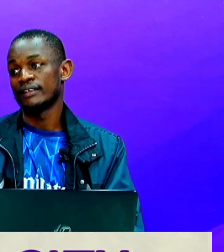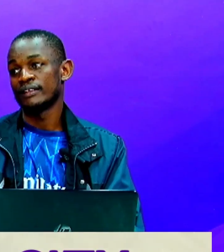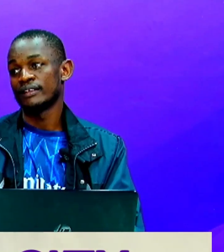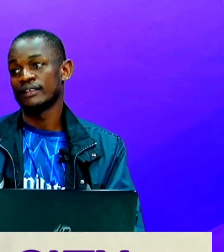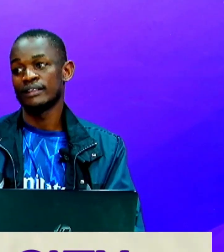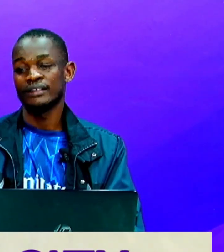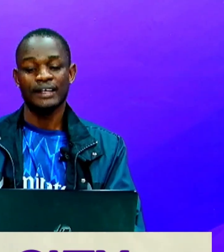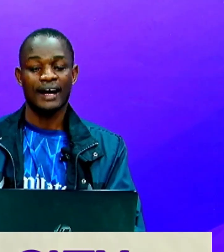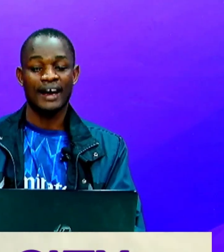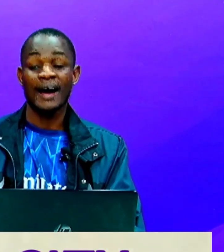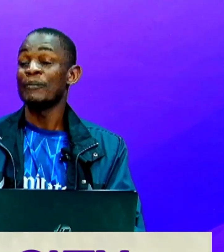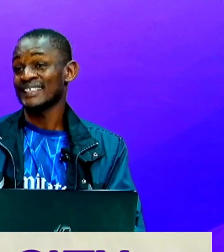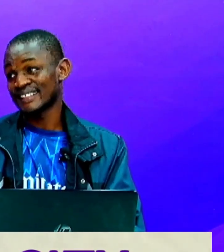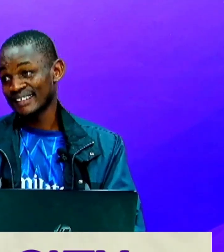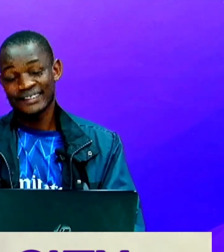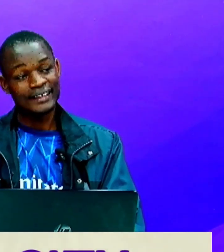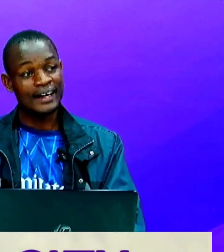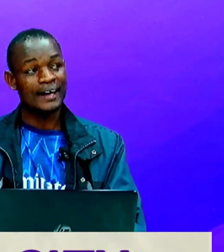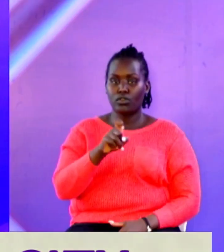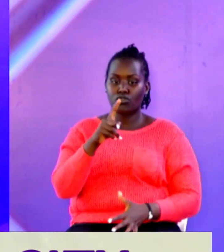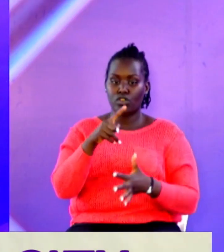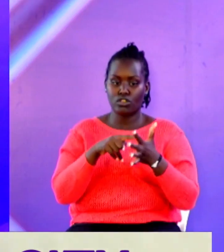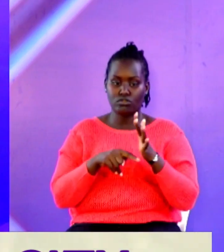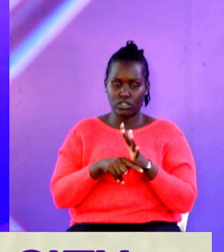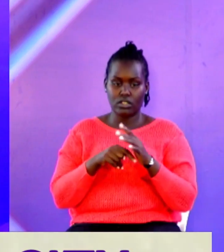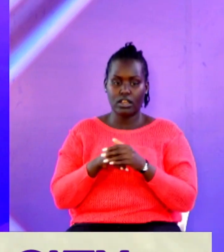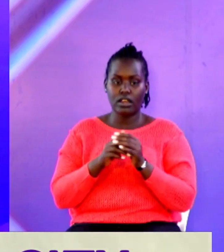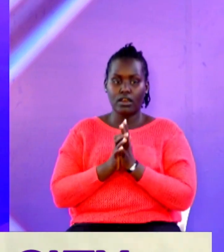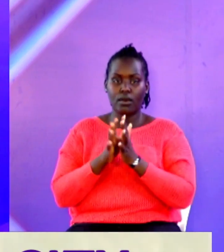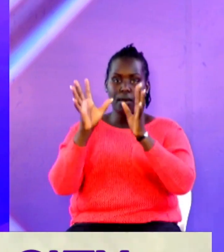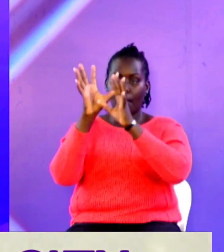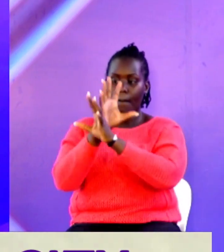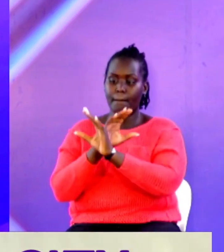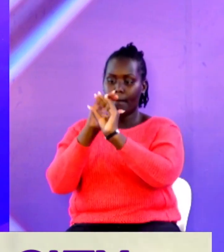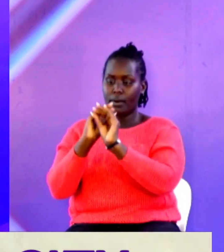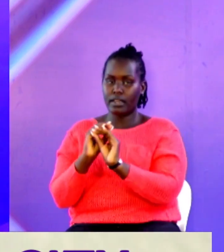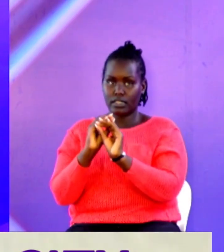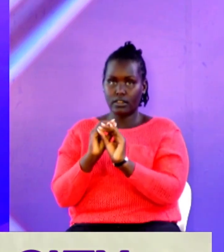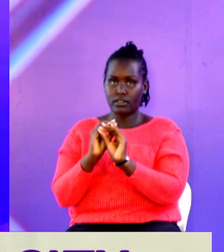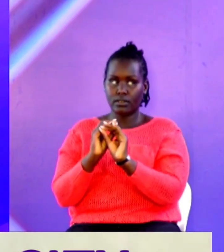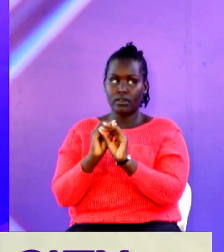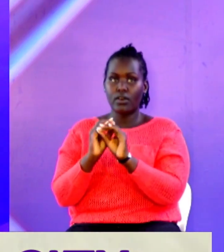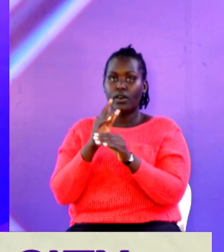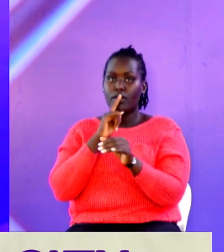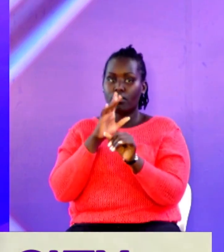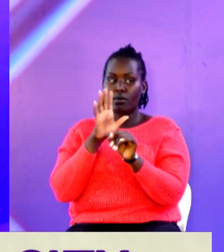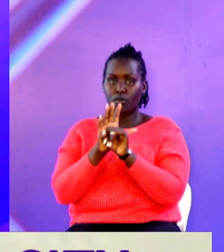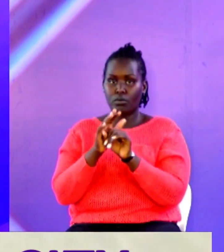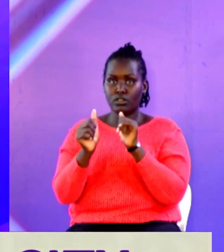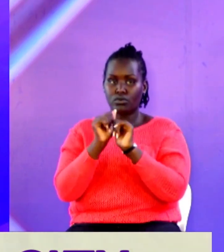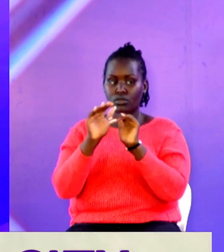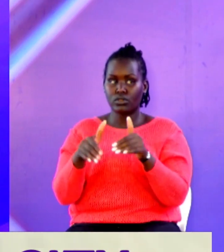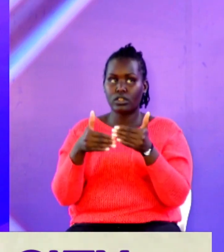What is the question again? I'm asking, is President William Ruto the promise he gave